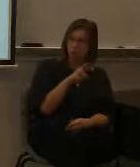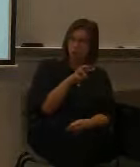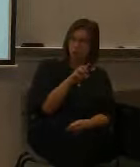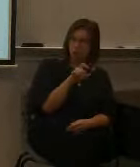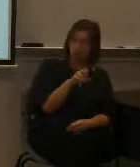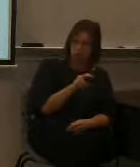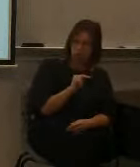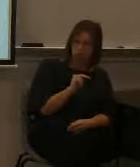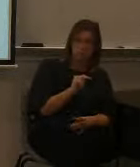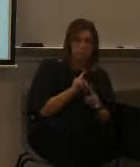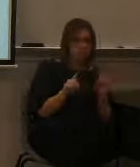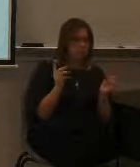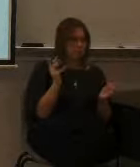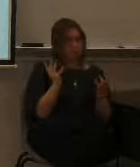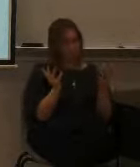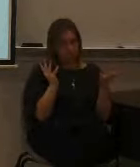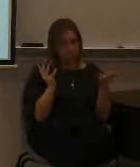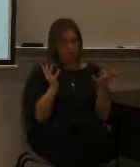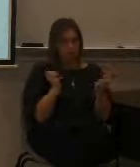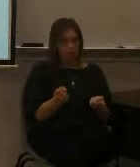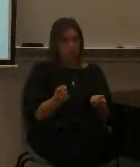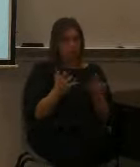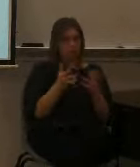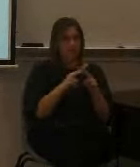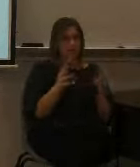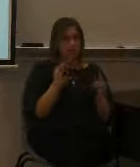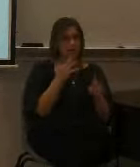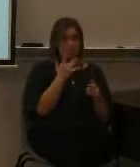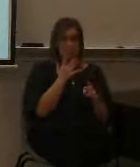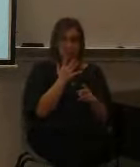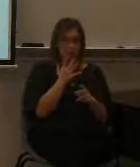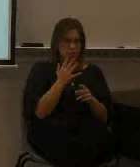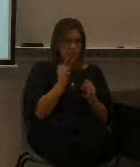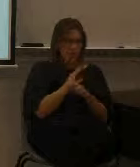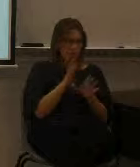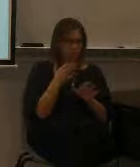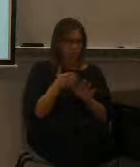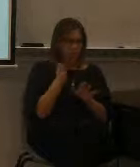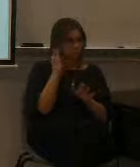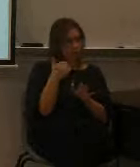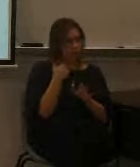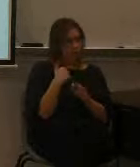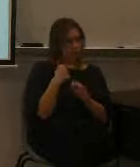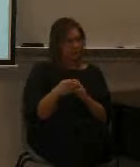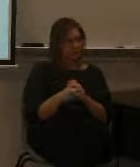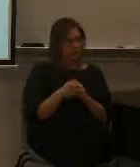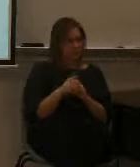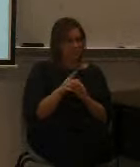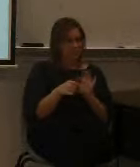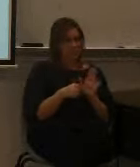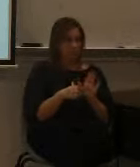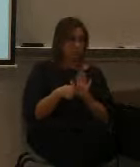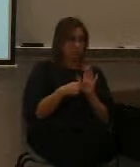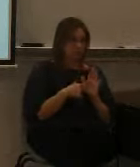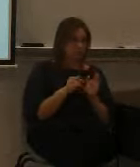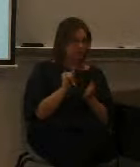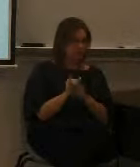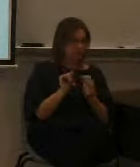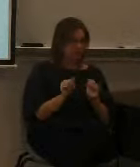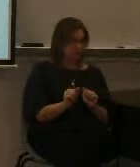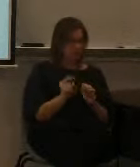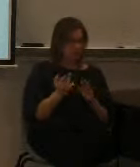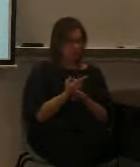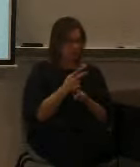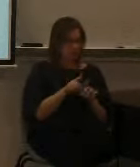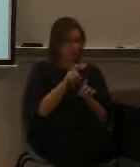eye, so it's kind of hard to know. But many of the very colorful fishes will have these sort of displays that can be